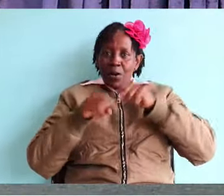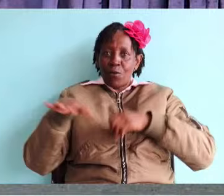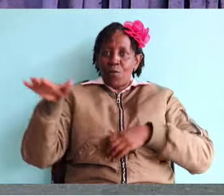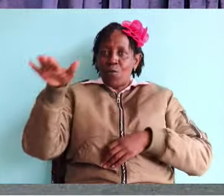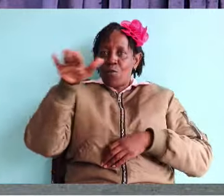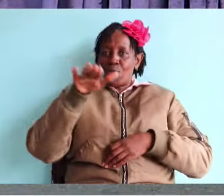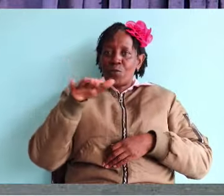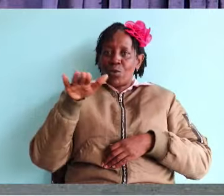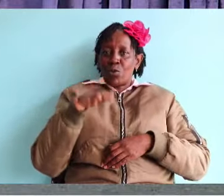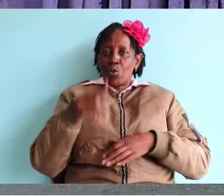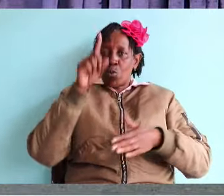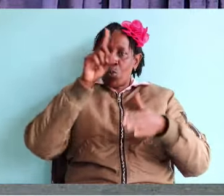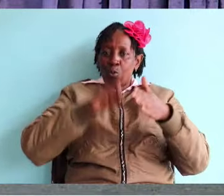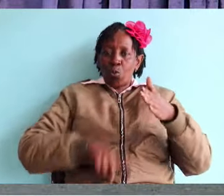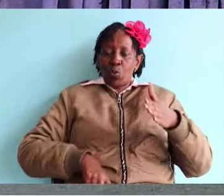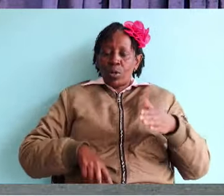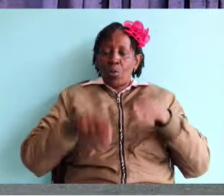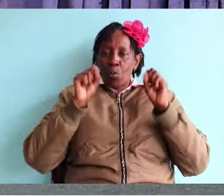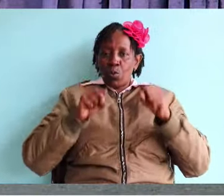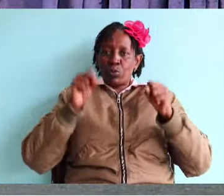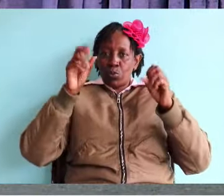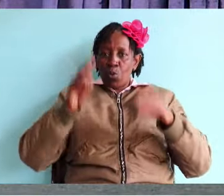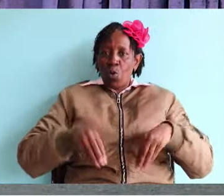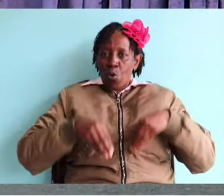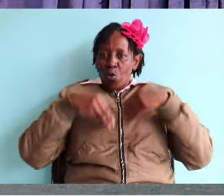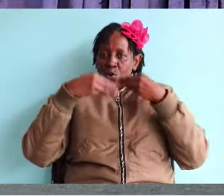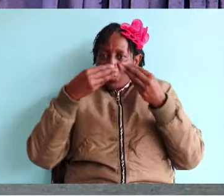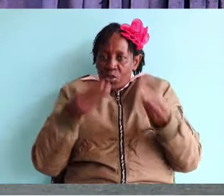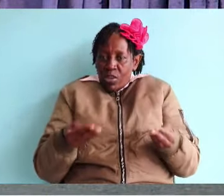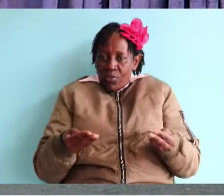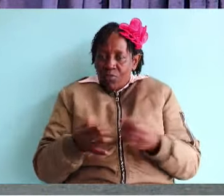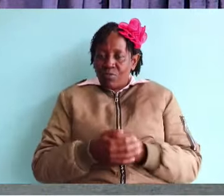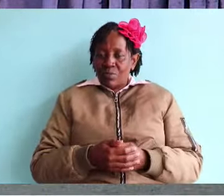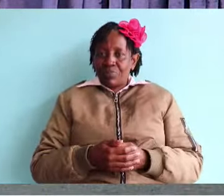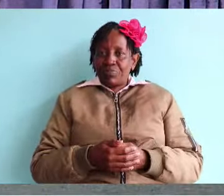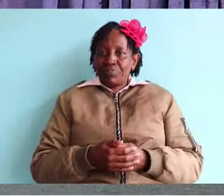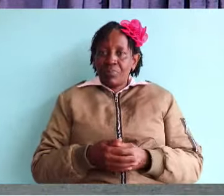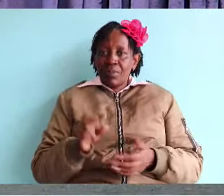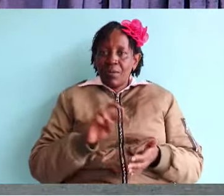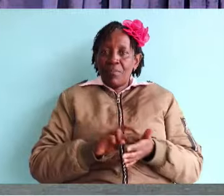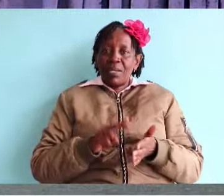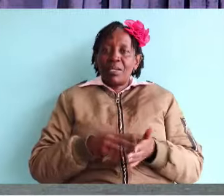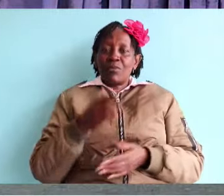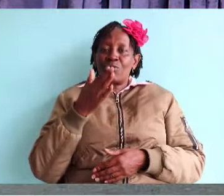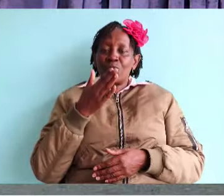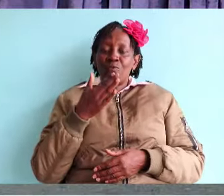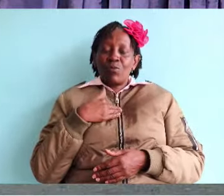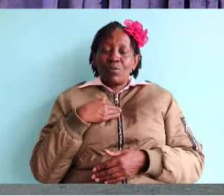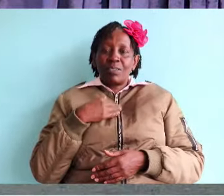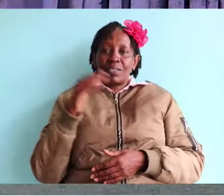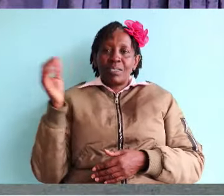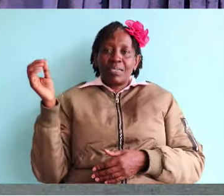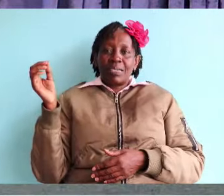to get, can you give it to me? That is all that I want. I will not be king. But